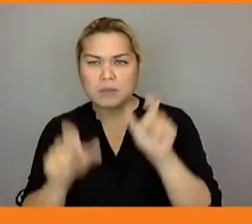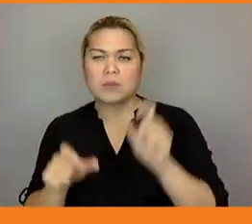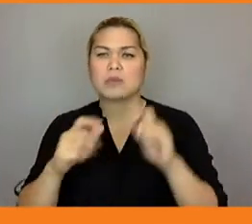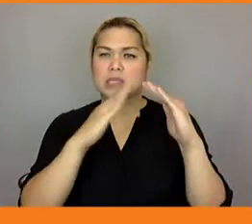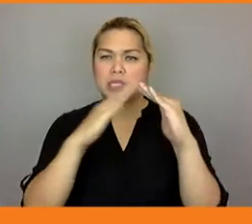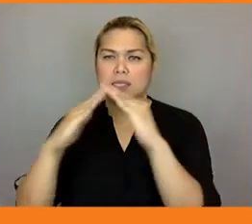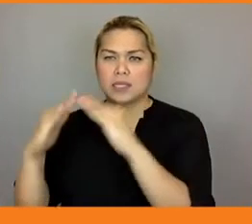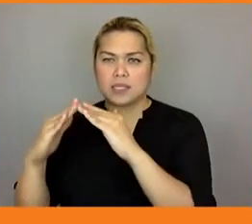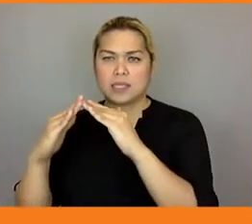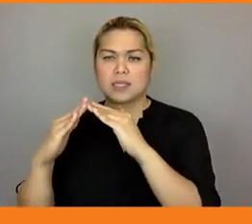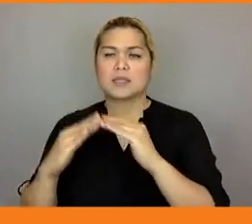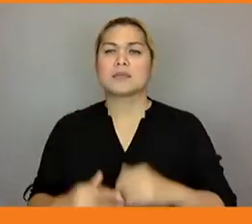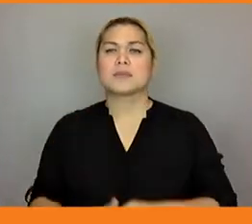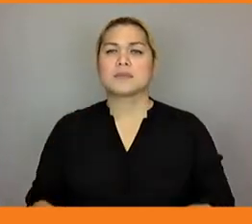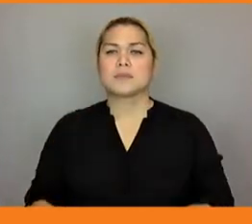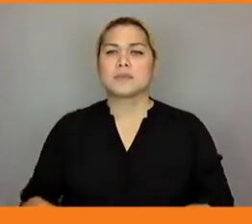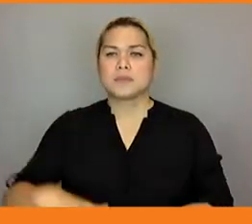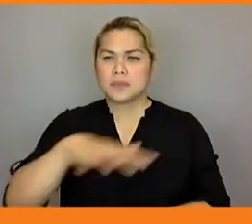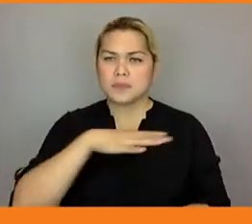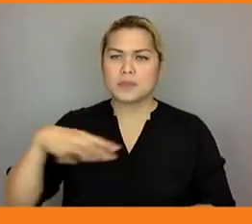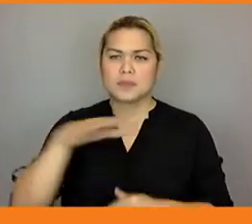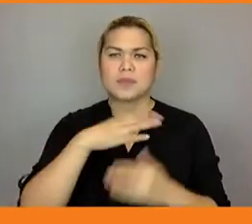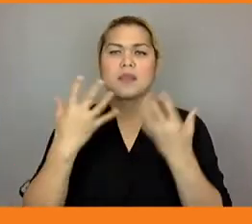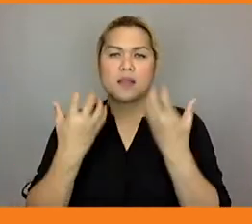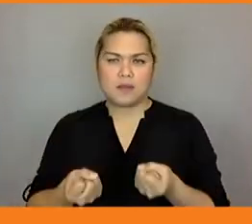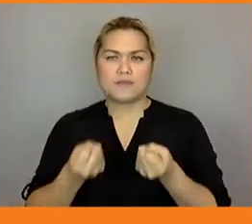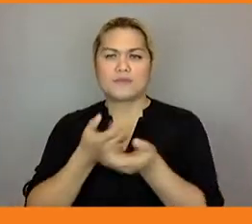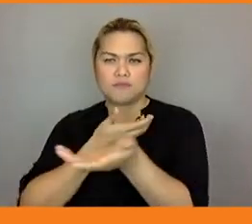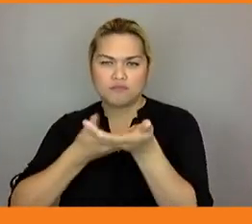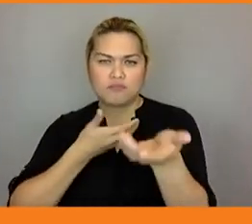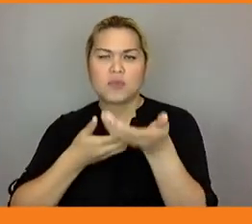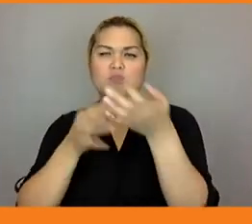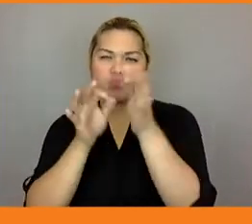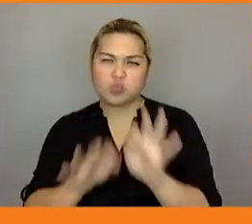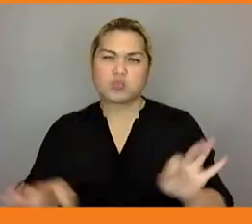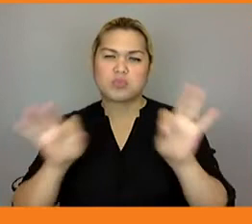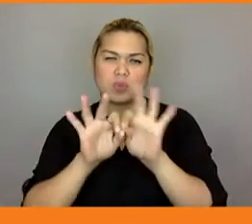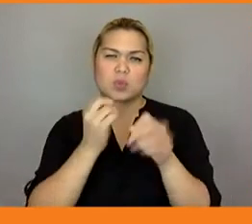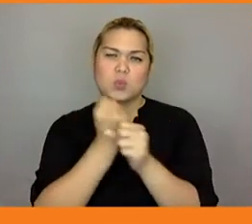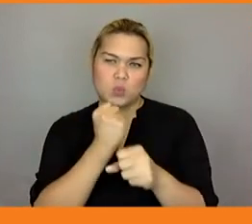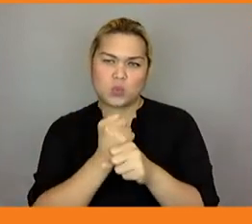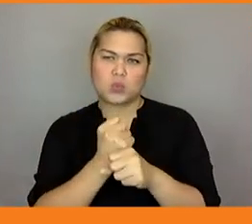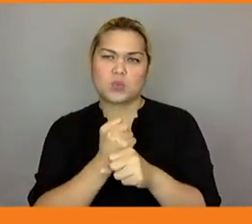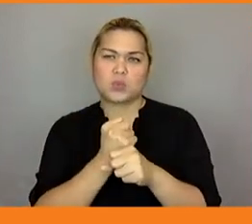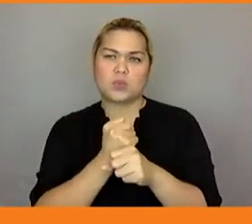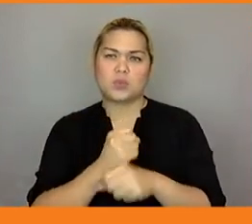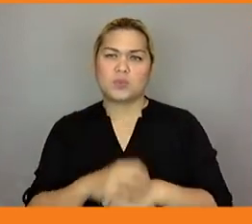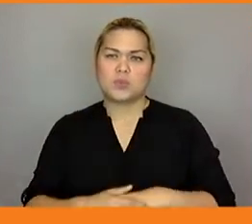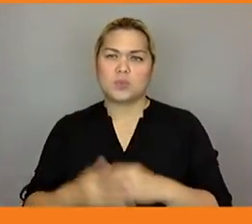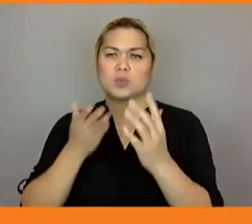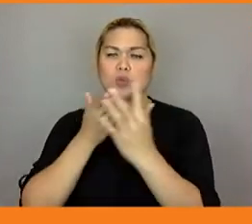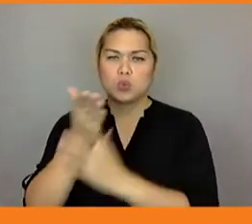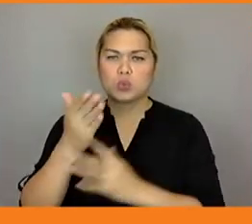key stakeholders, including CSOs, through the so-called Community Resilience Partnership Program,